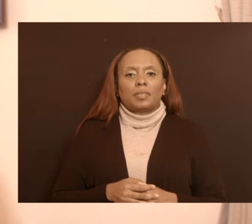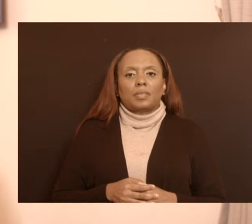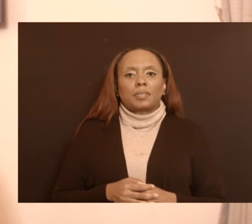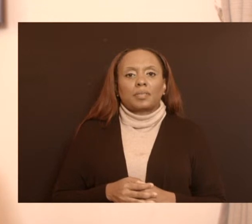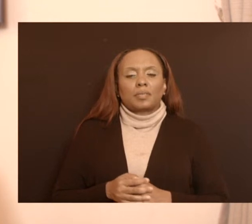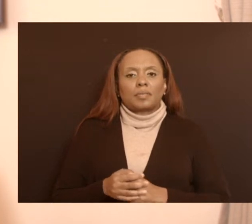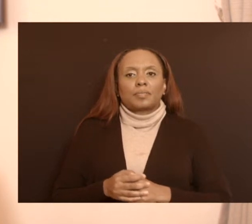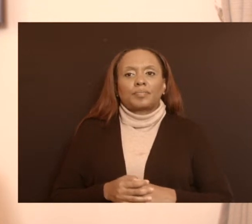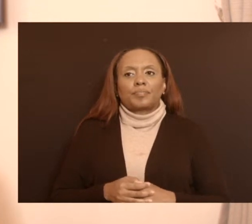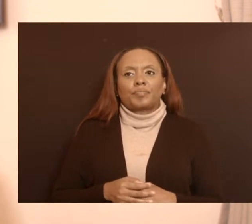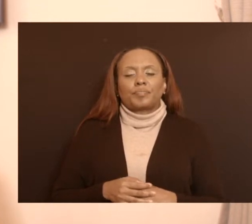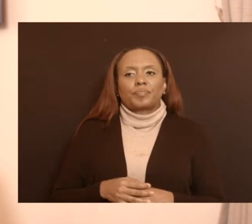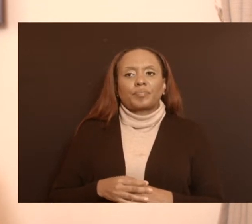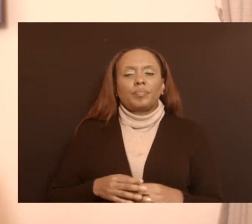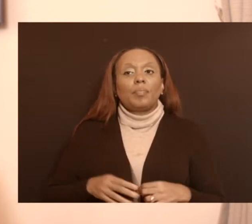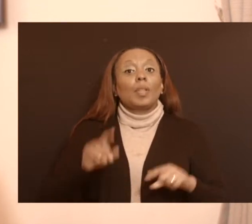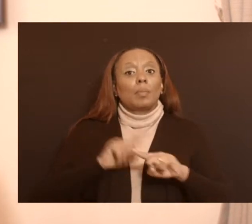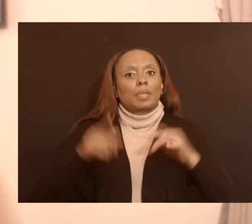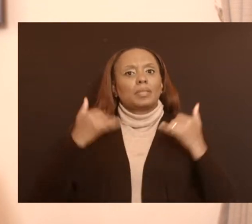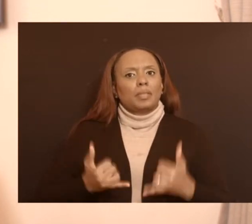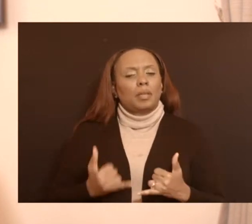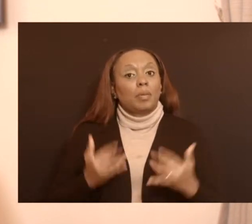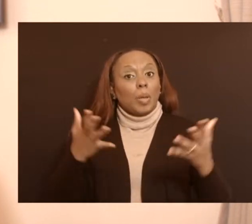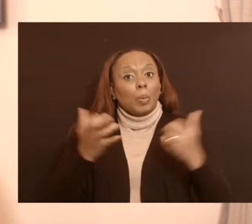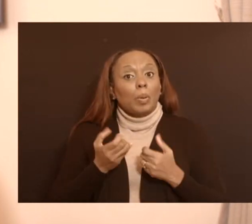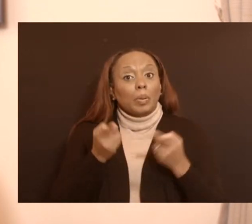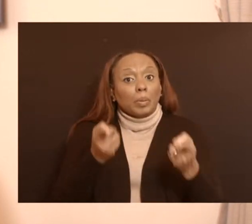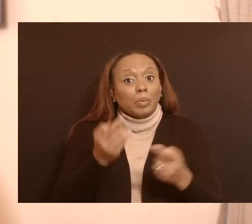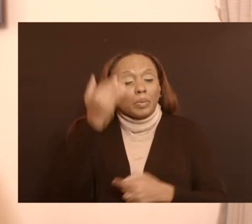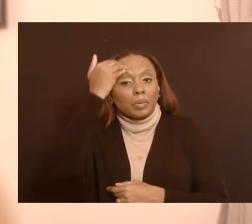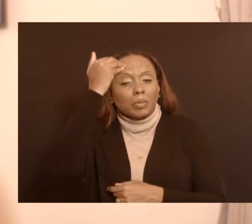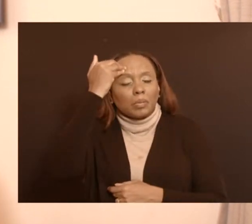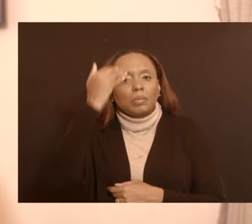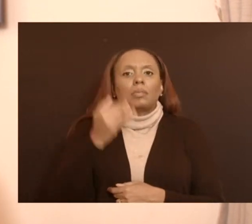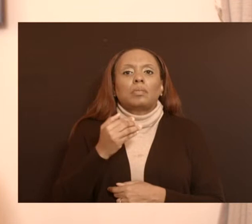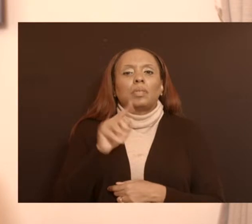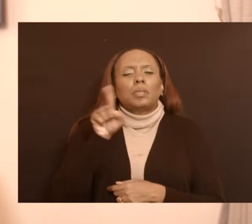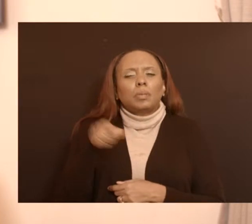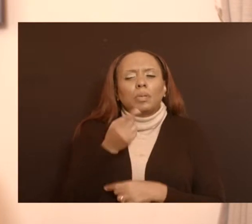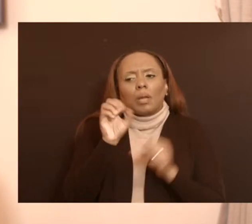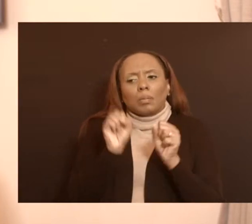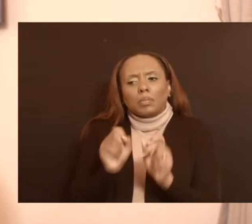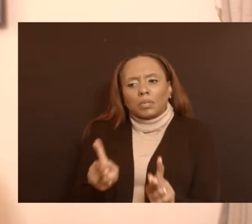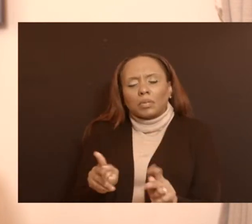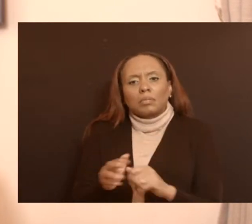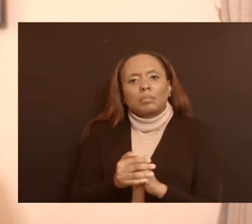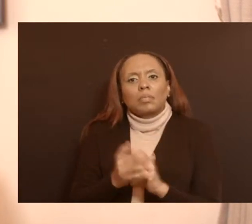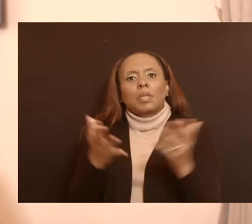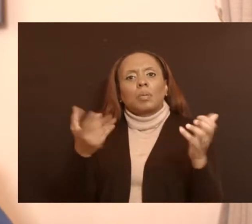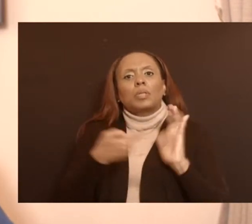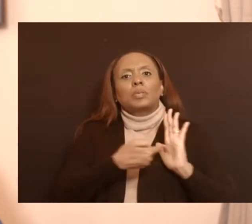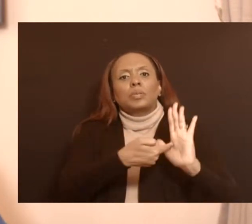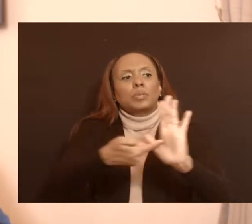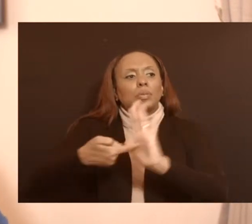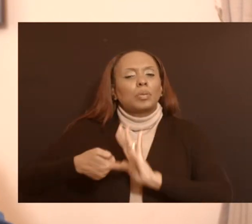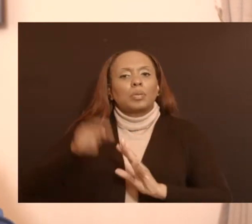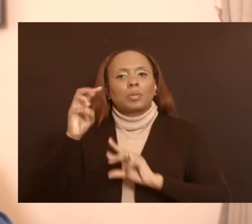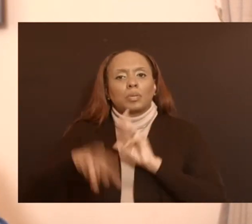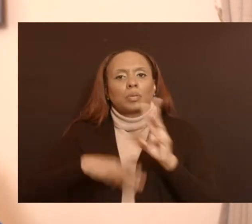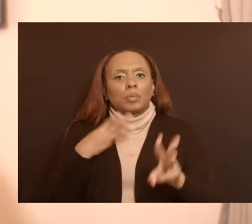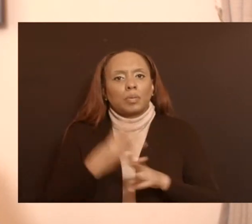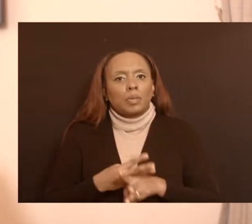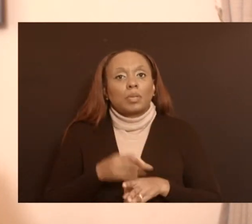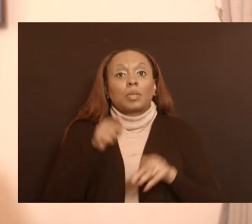opportunity just like that, as an opportunity, and the ability to be able to show the world how you